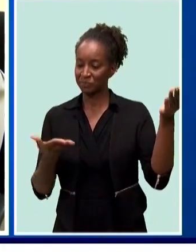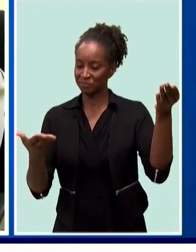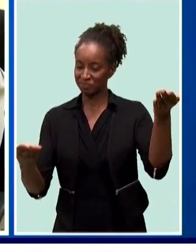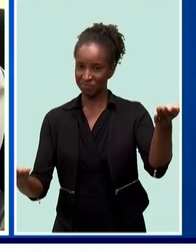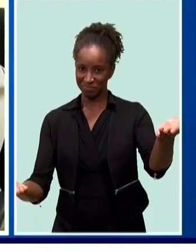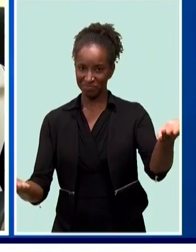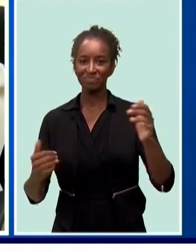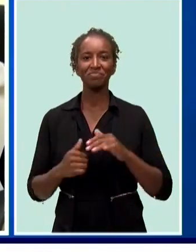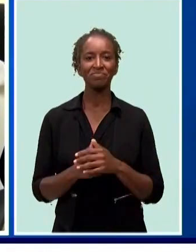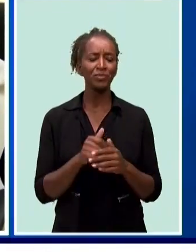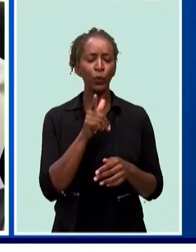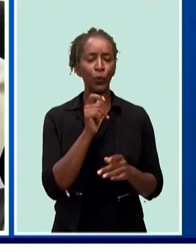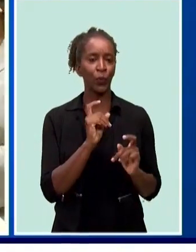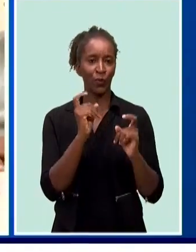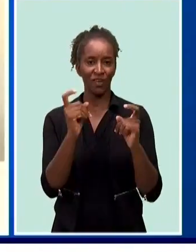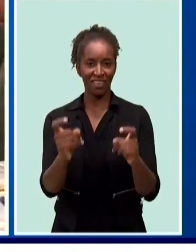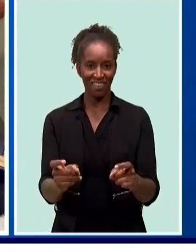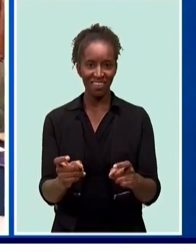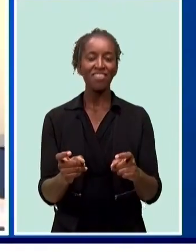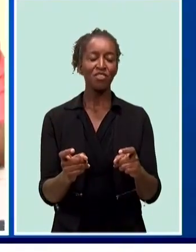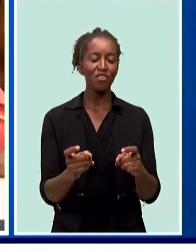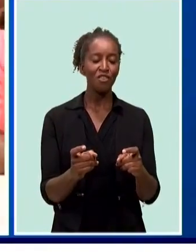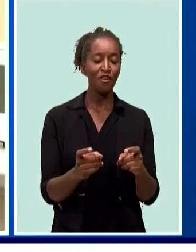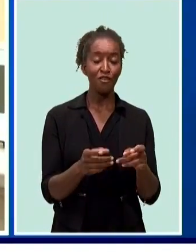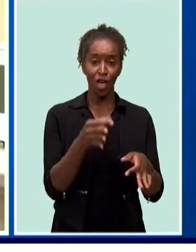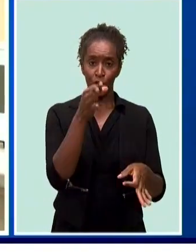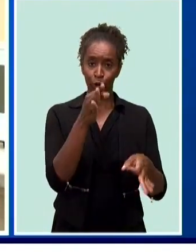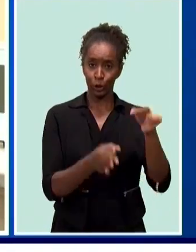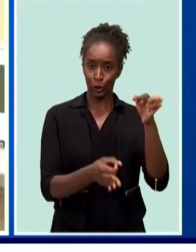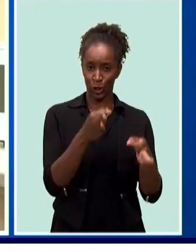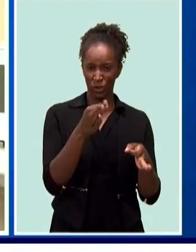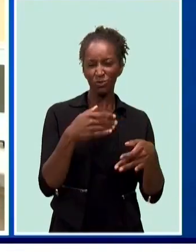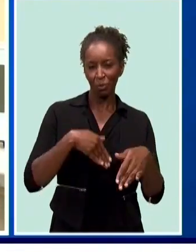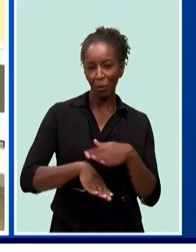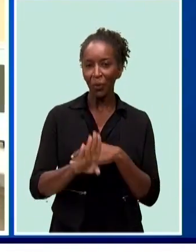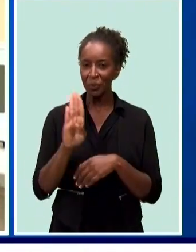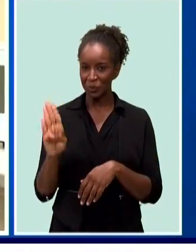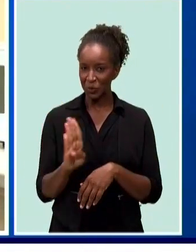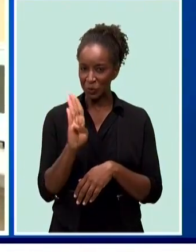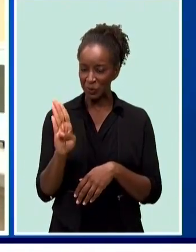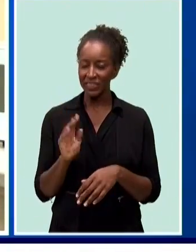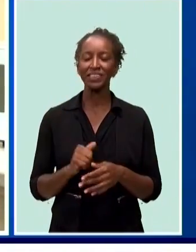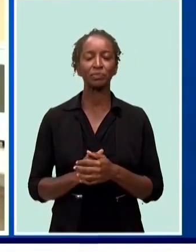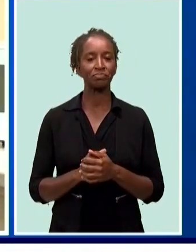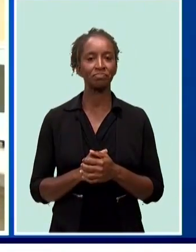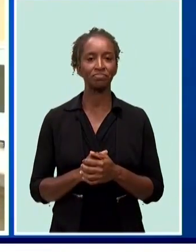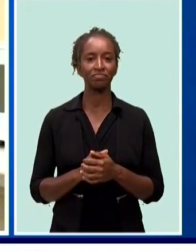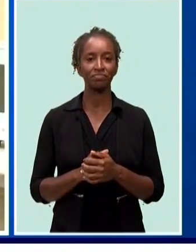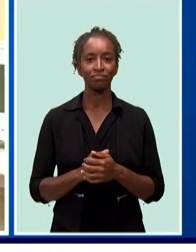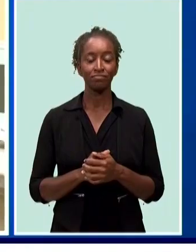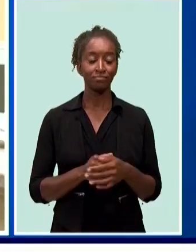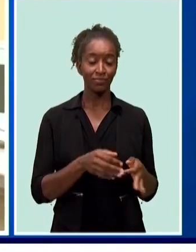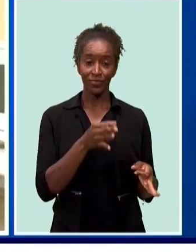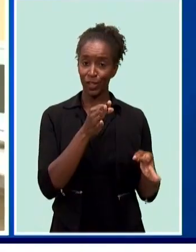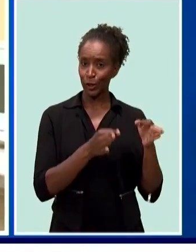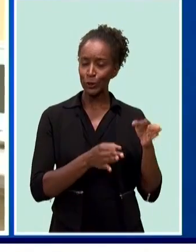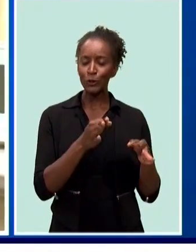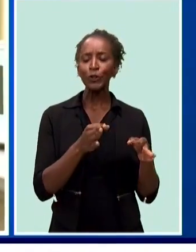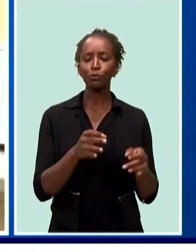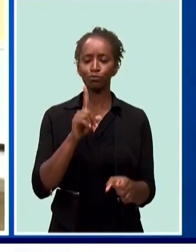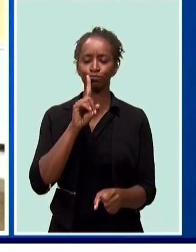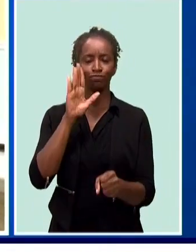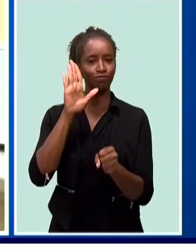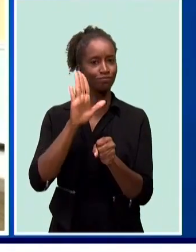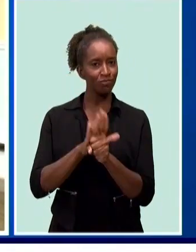Barbadian-born New York judge, Justice Sylvia Radix. Now, Mr. Holder says that Judge Radix is among several people who committed to helping to